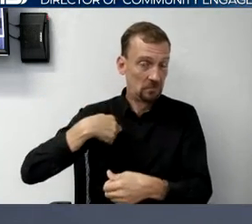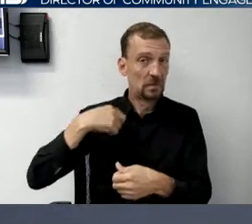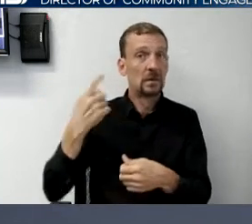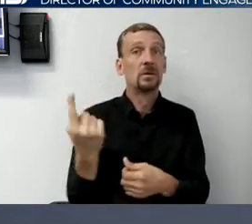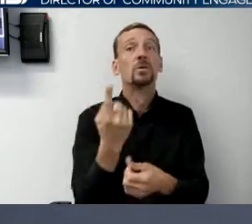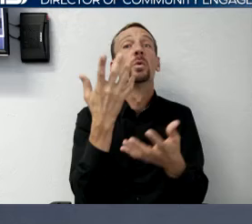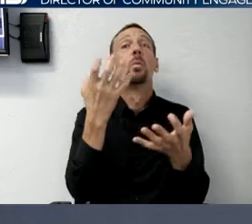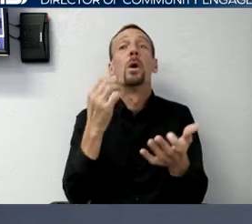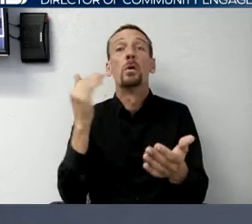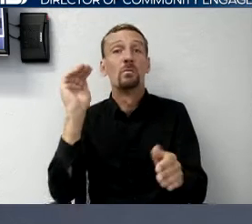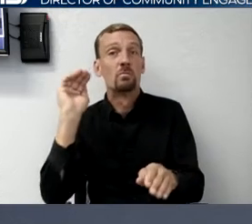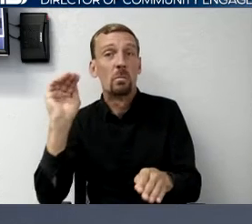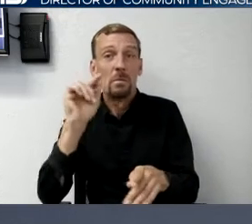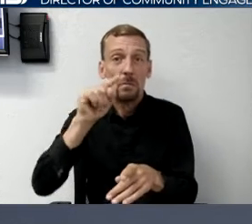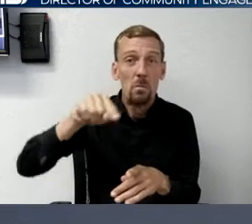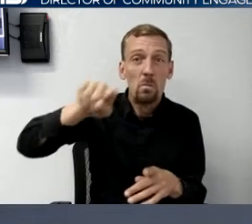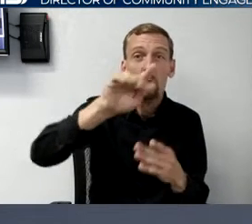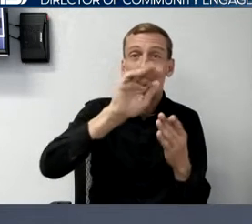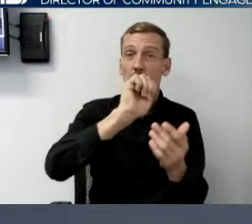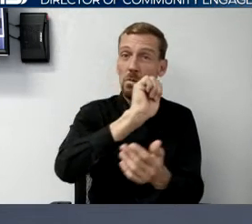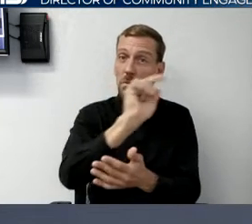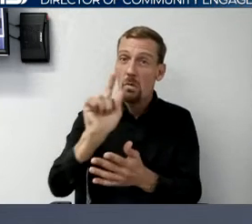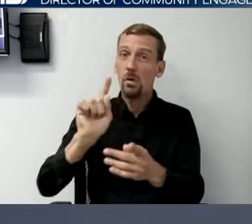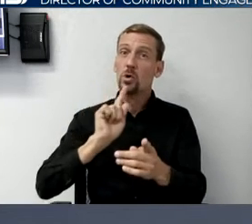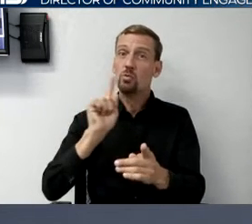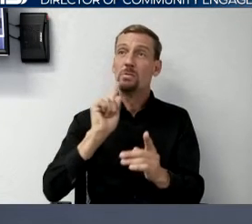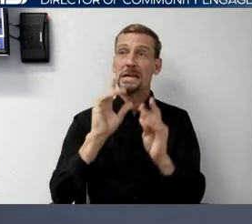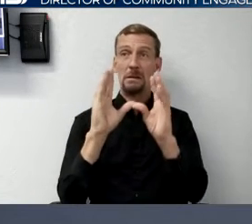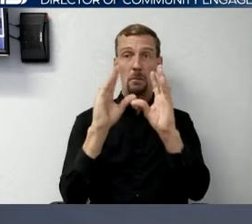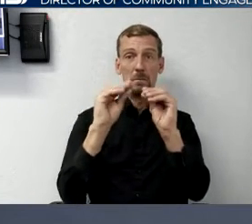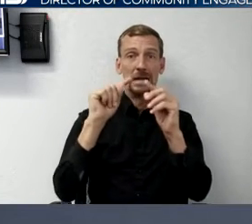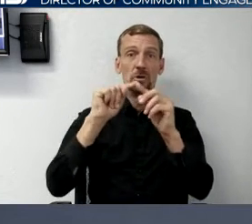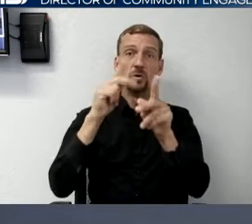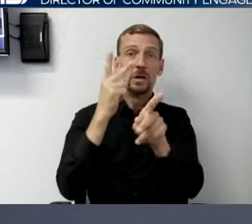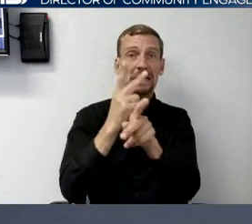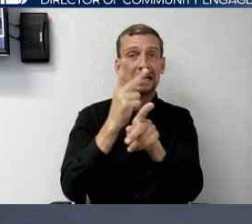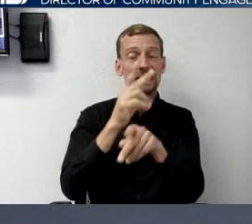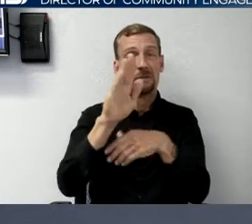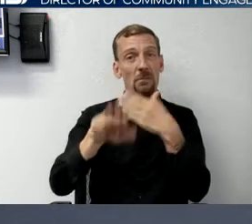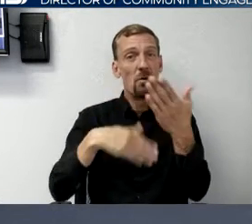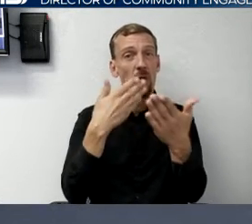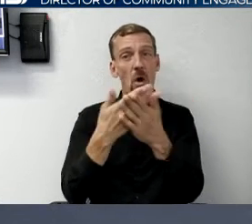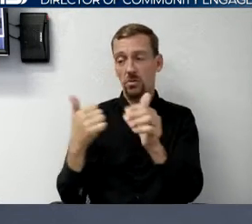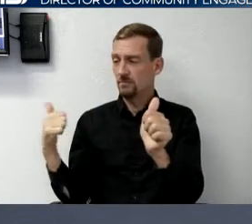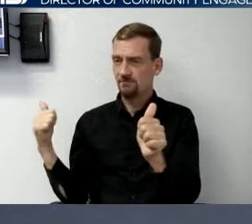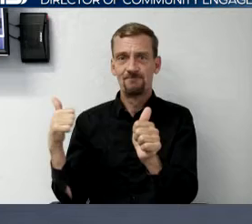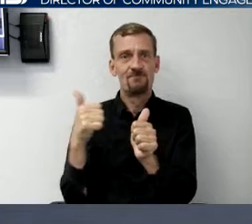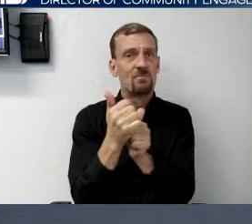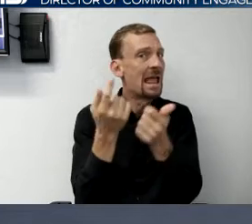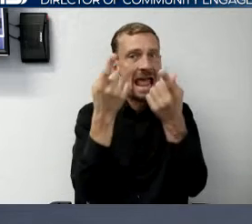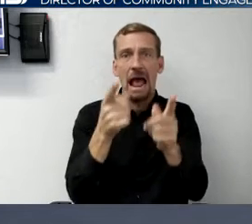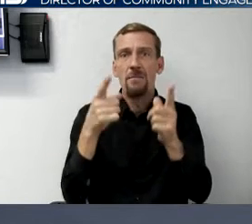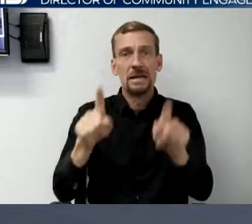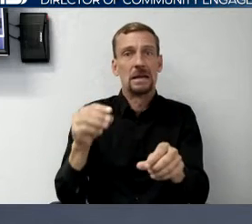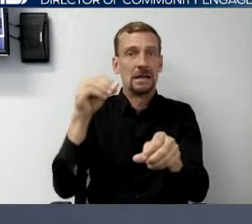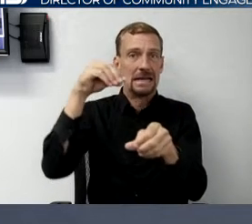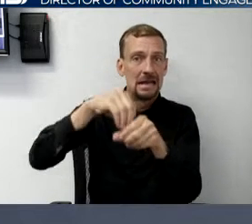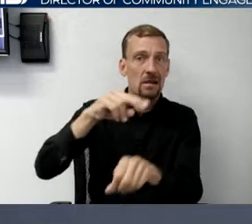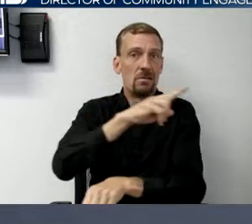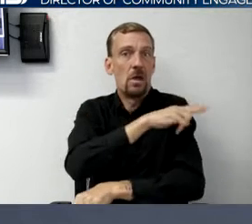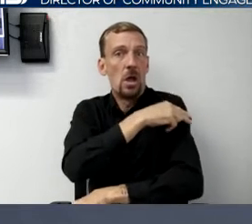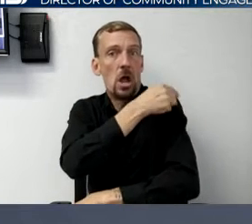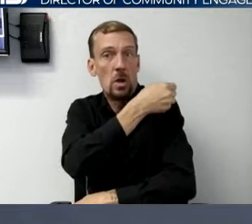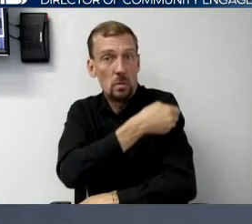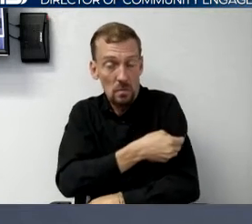remind all of you guys that these are meetings just to keep you updated on what is happening at the hospital. These are